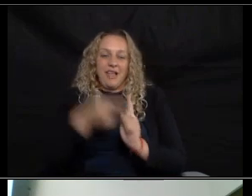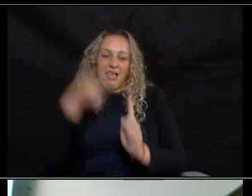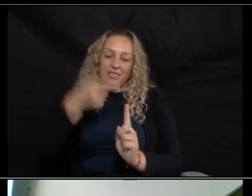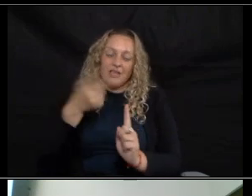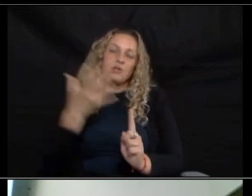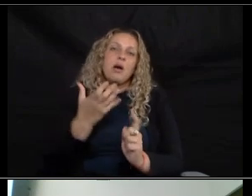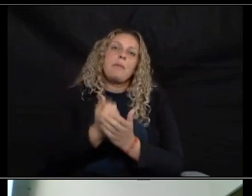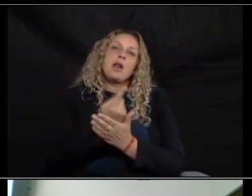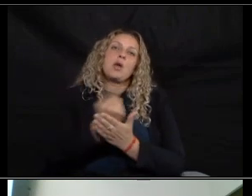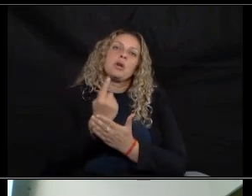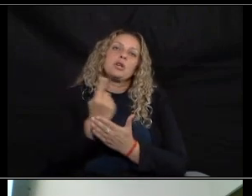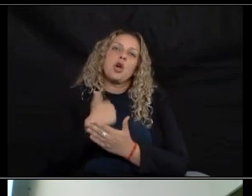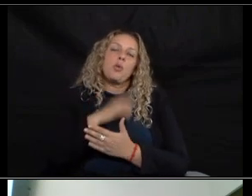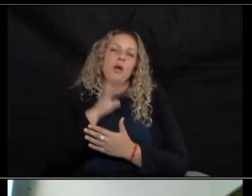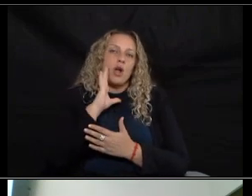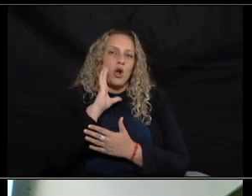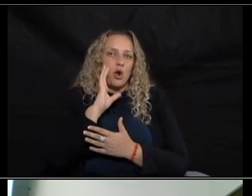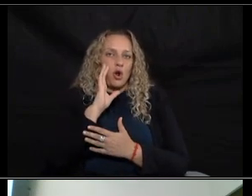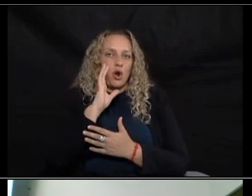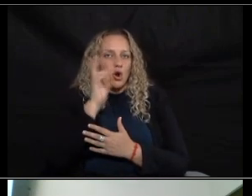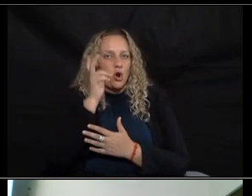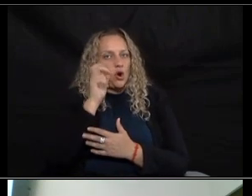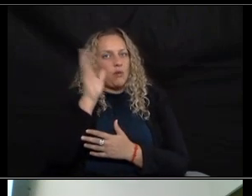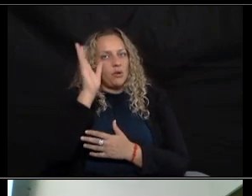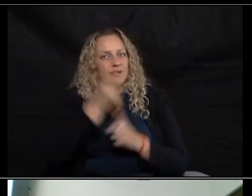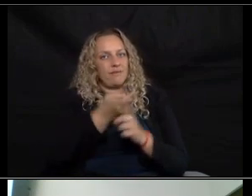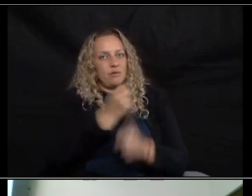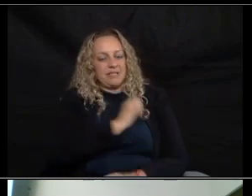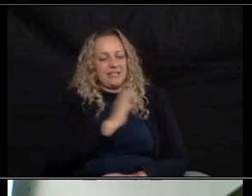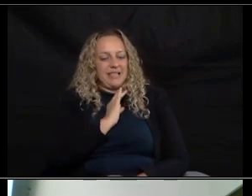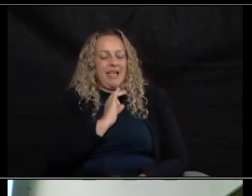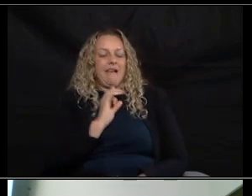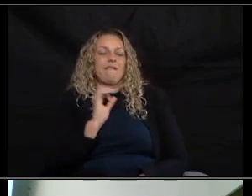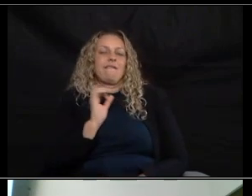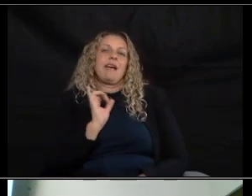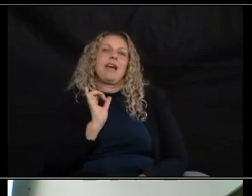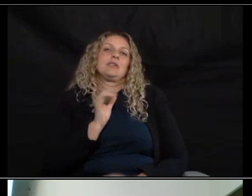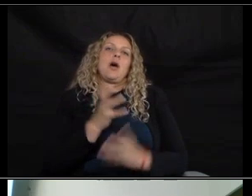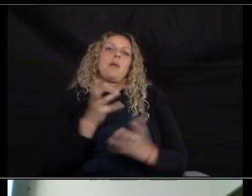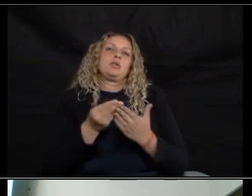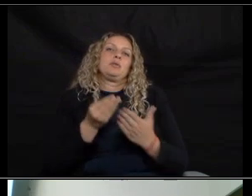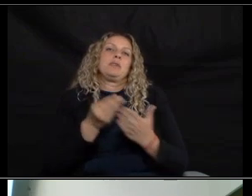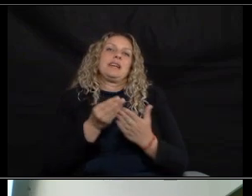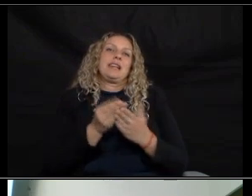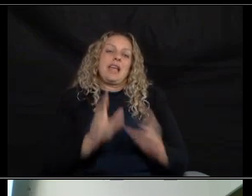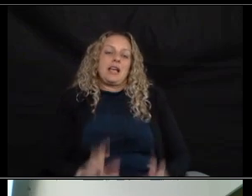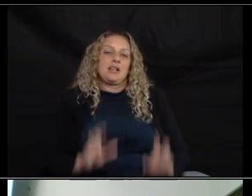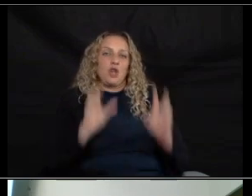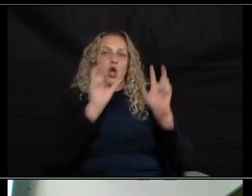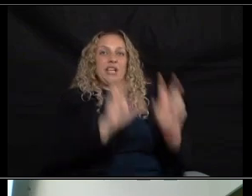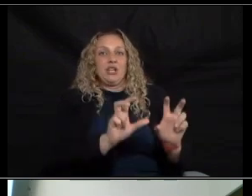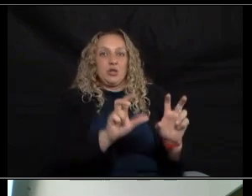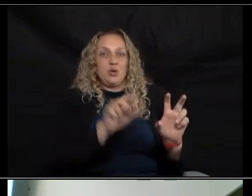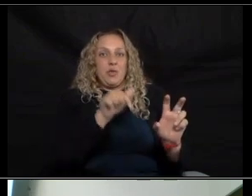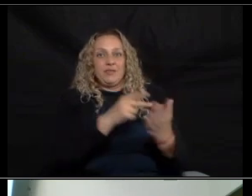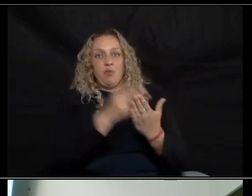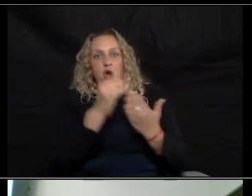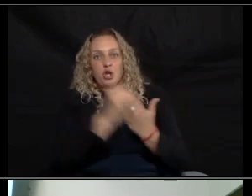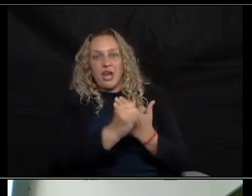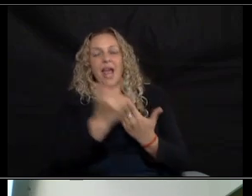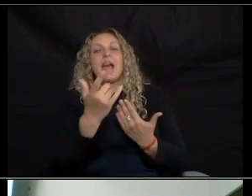Many weeks ago, we heard a presentation from staff as to how much money has gone into this project